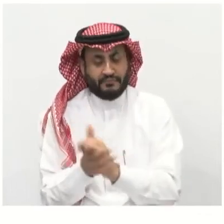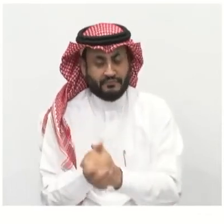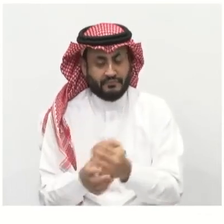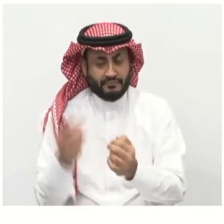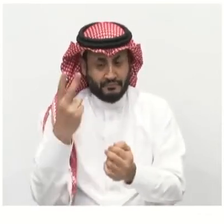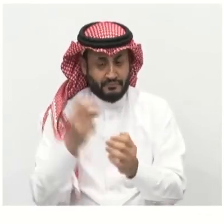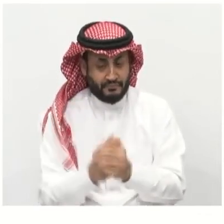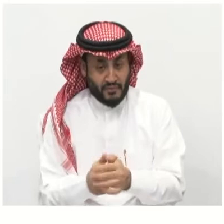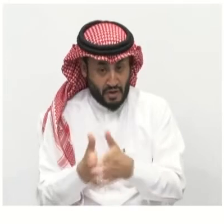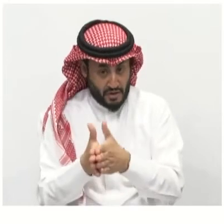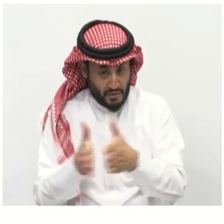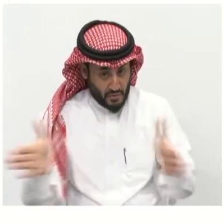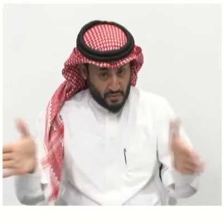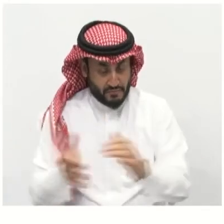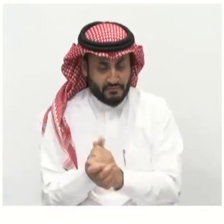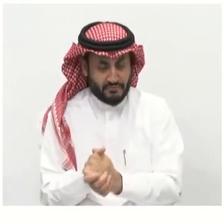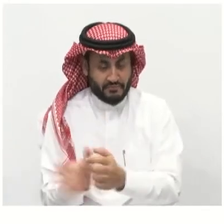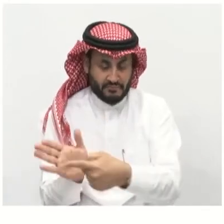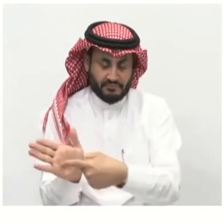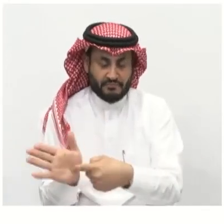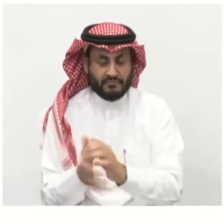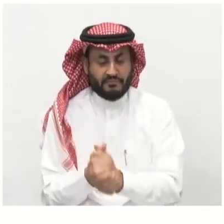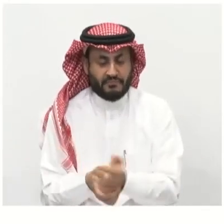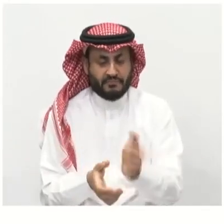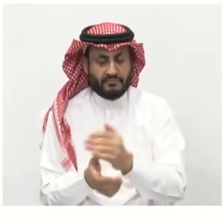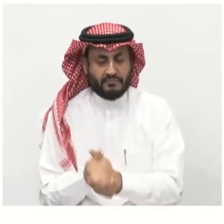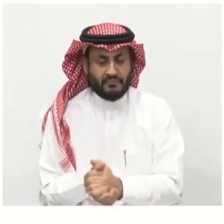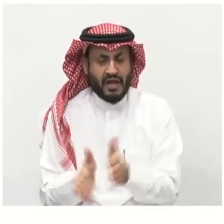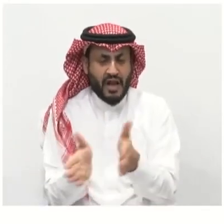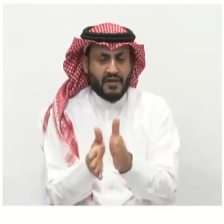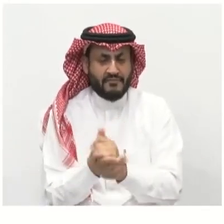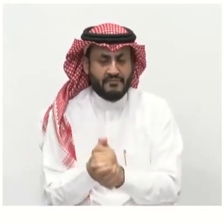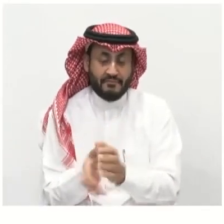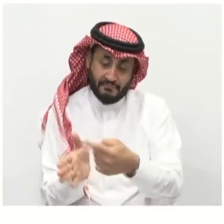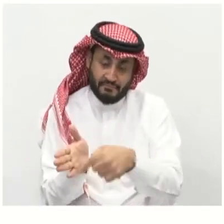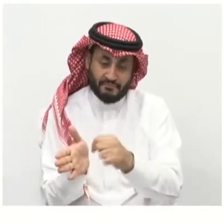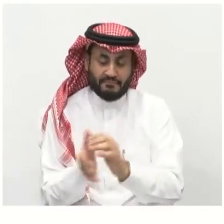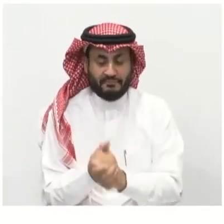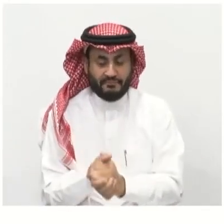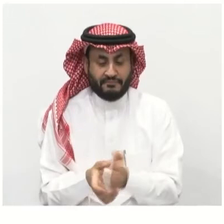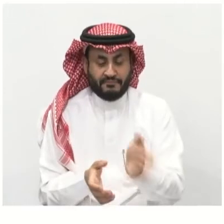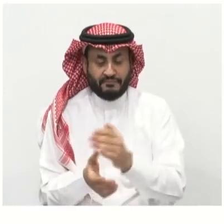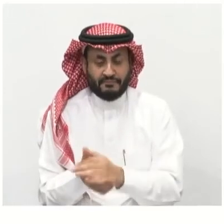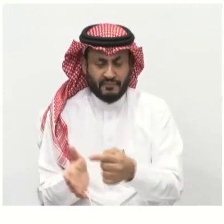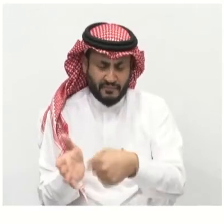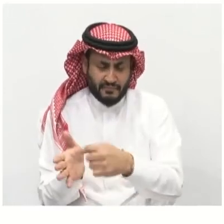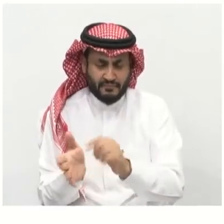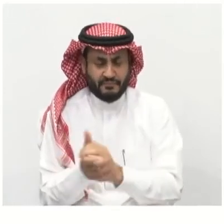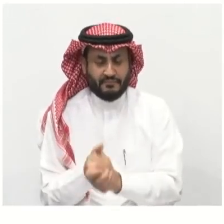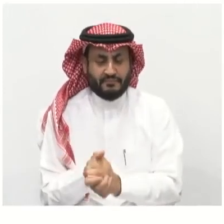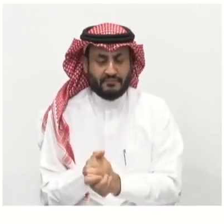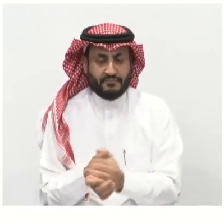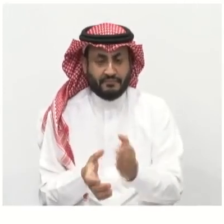here. It's long. Excellent. Cup, short. Pin,